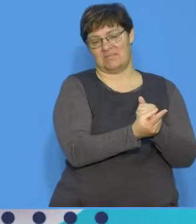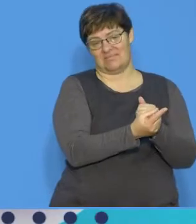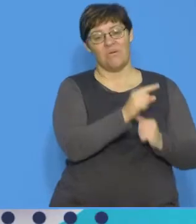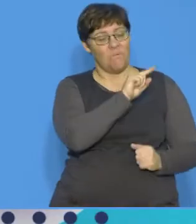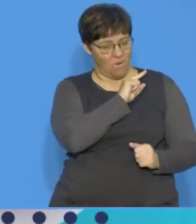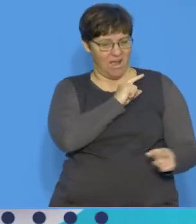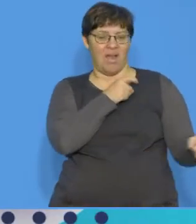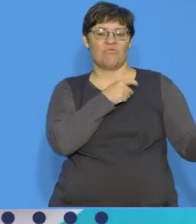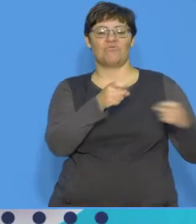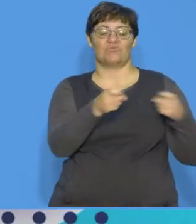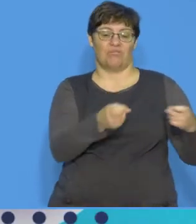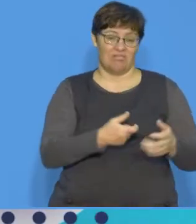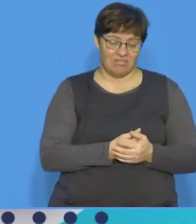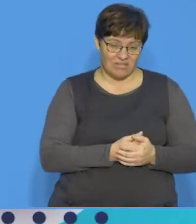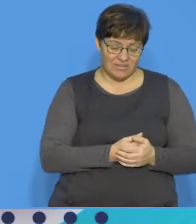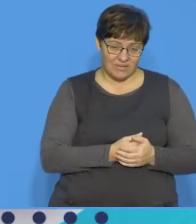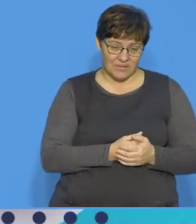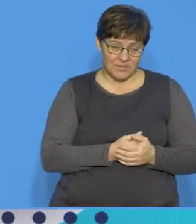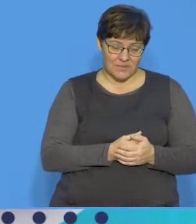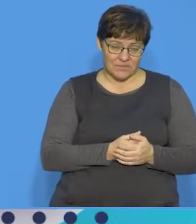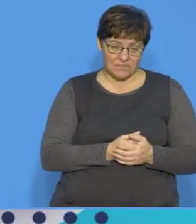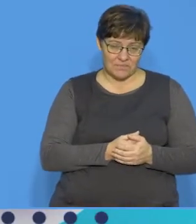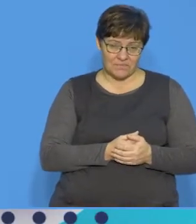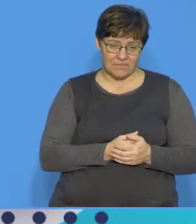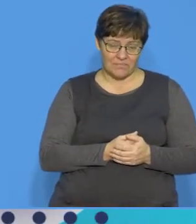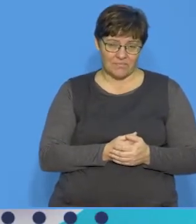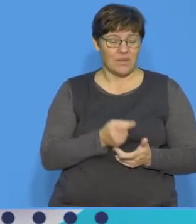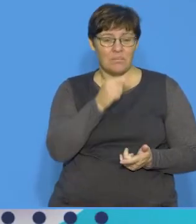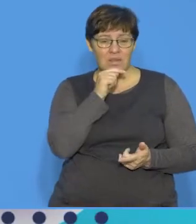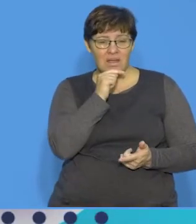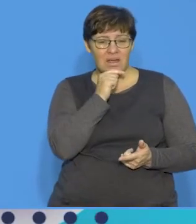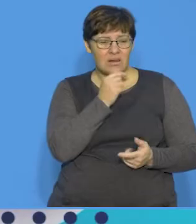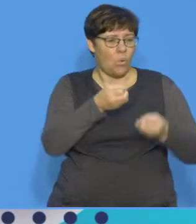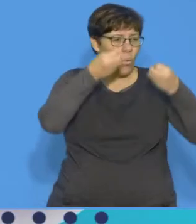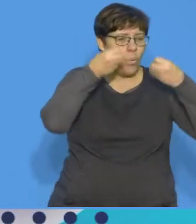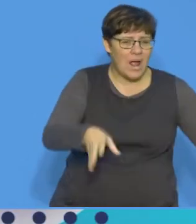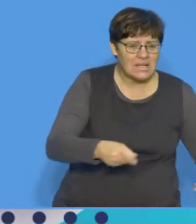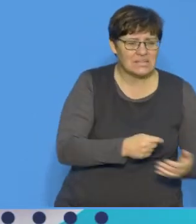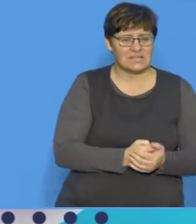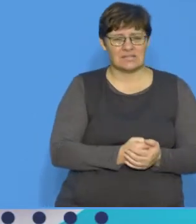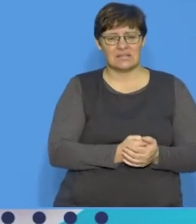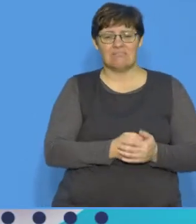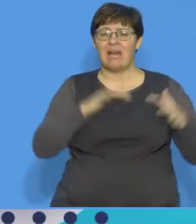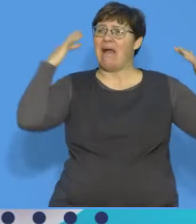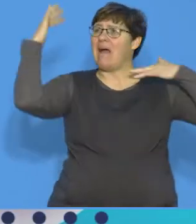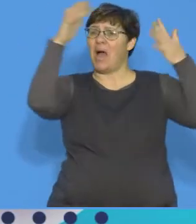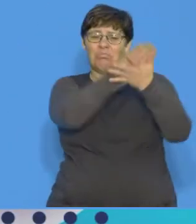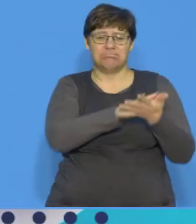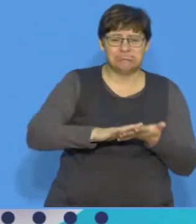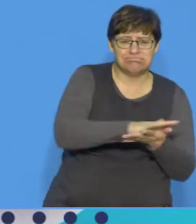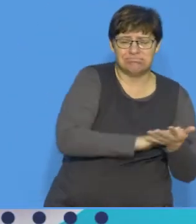What do we do with all the waste, with all the pollution that our